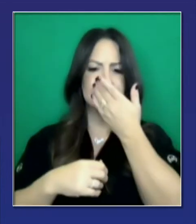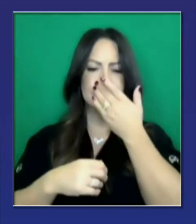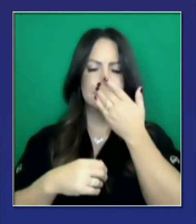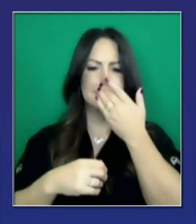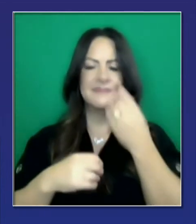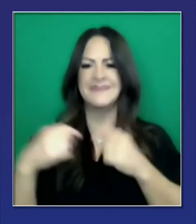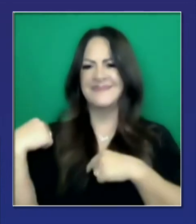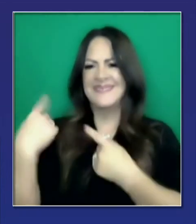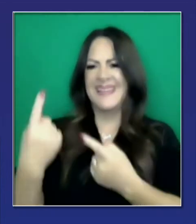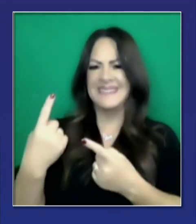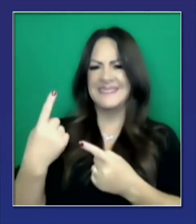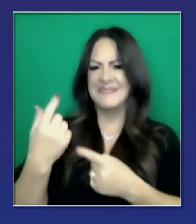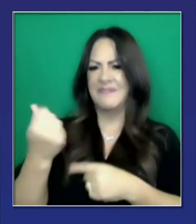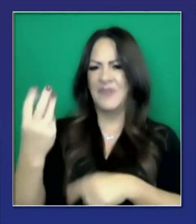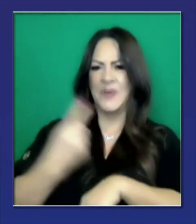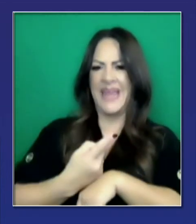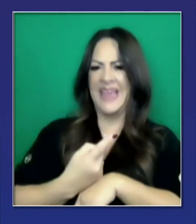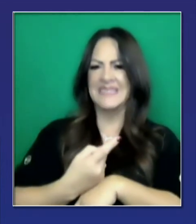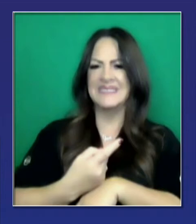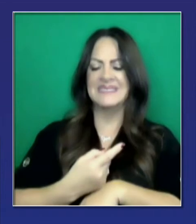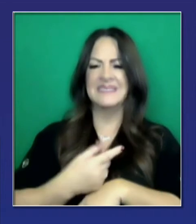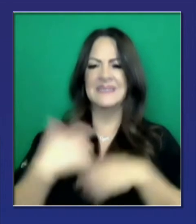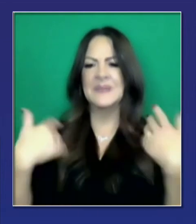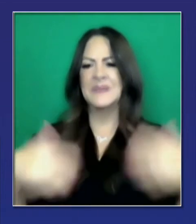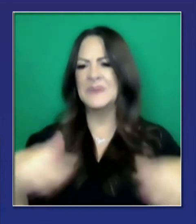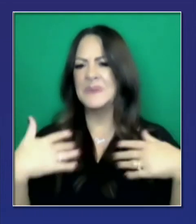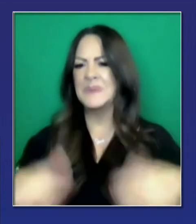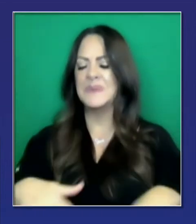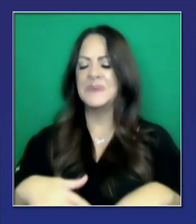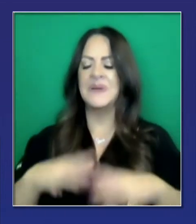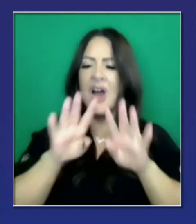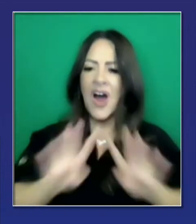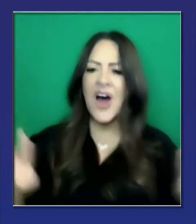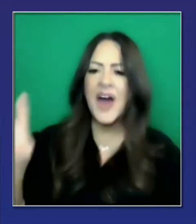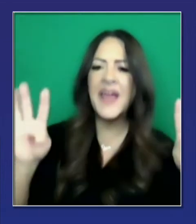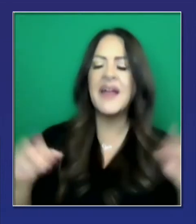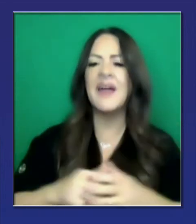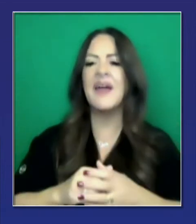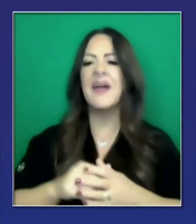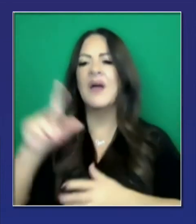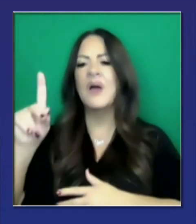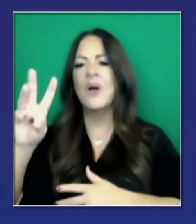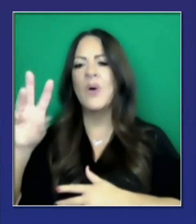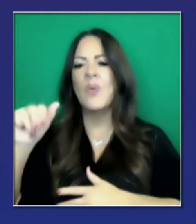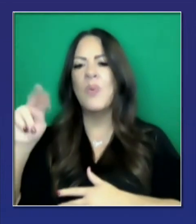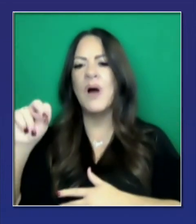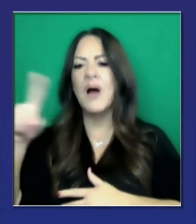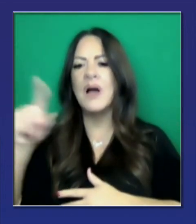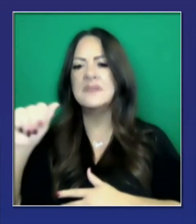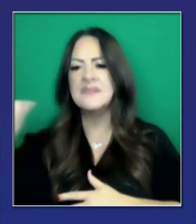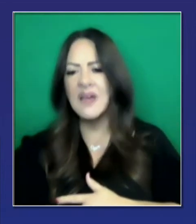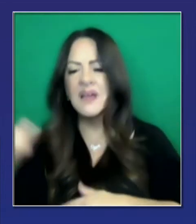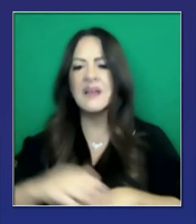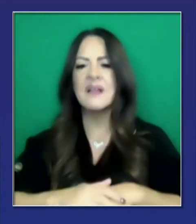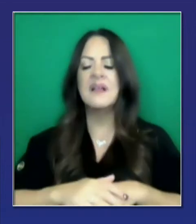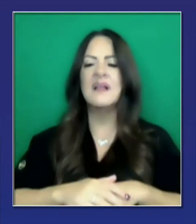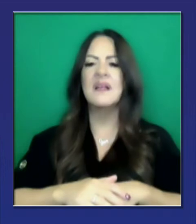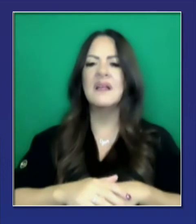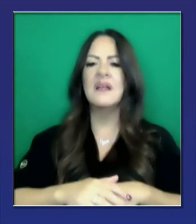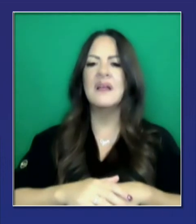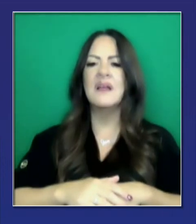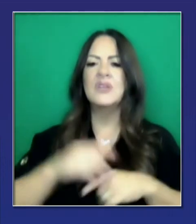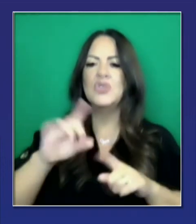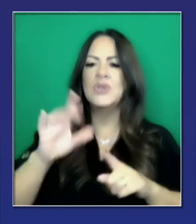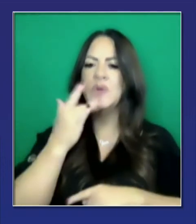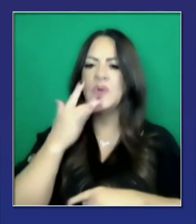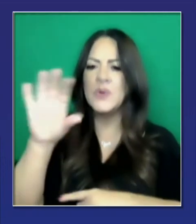in the last number of days over the holiday season, Hanukkah, Kwanzaa, and obviously Christmas 64. And